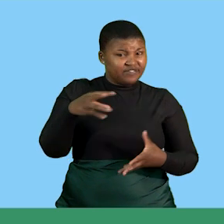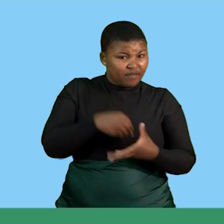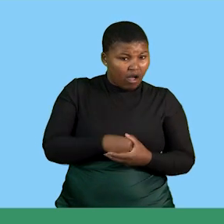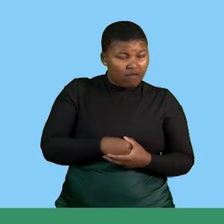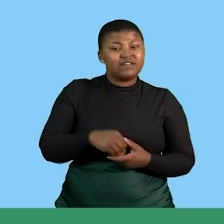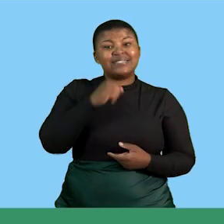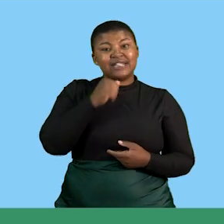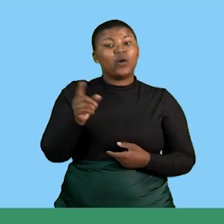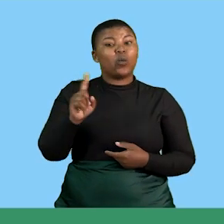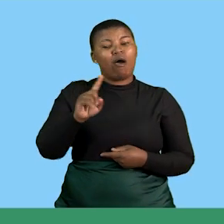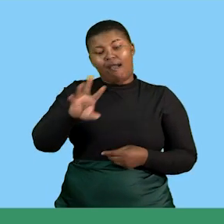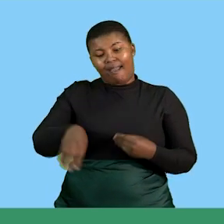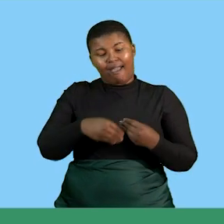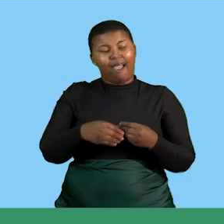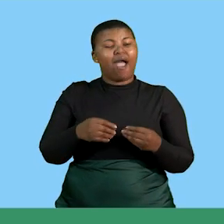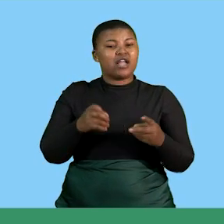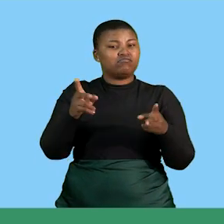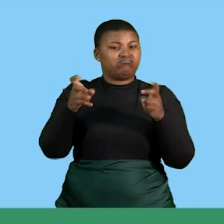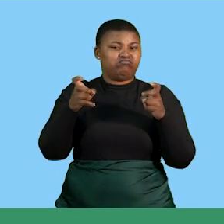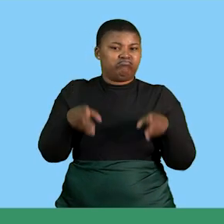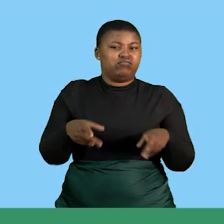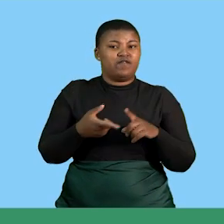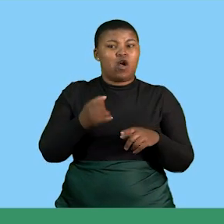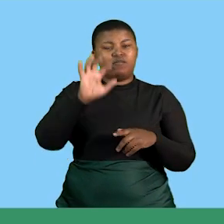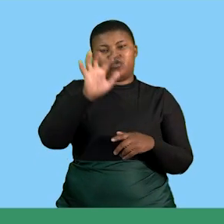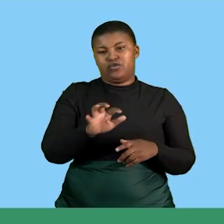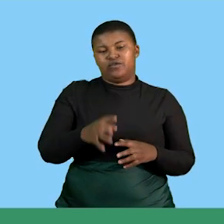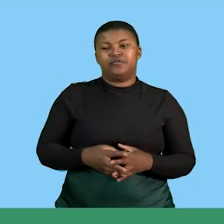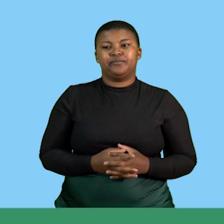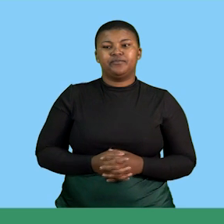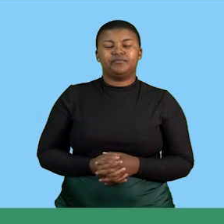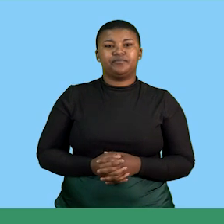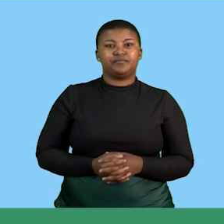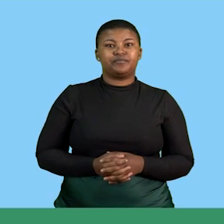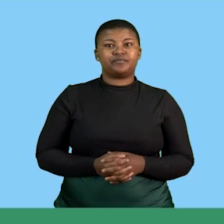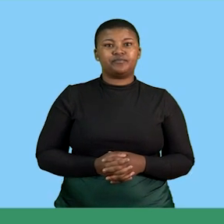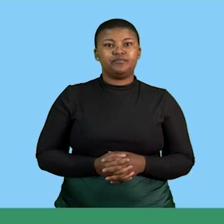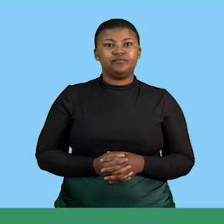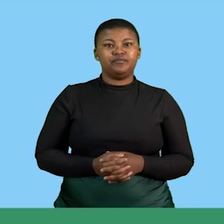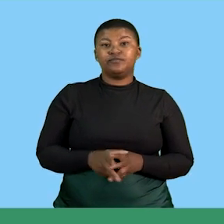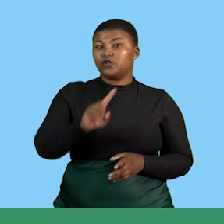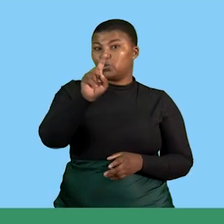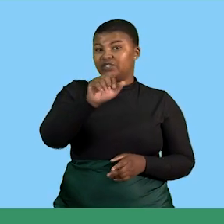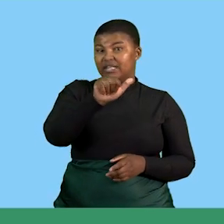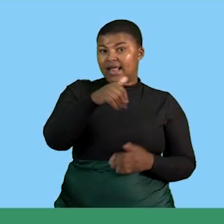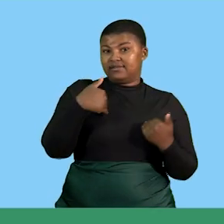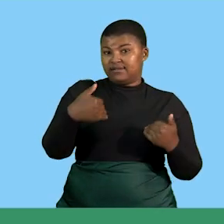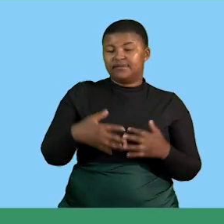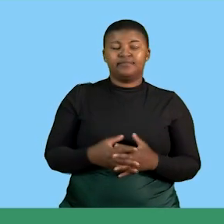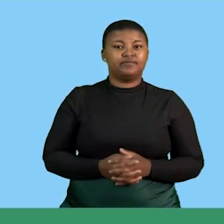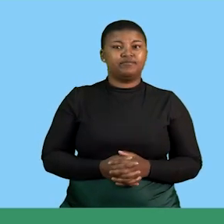of course, the question continues. Motivate your answer by quoting from the scenario. So let's take a look at question